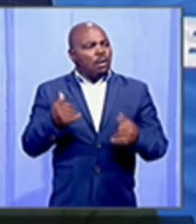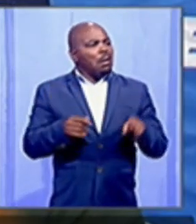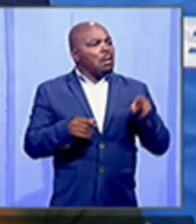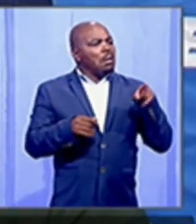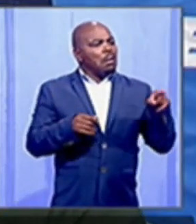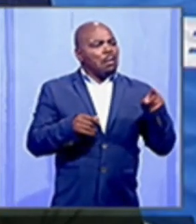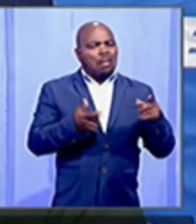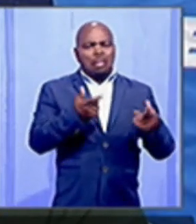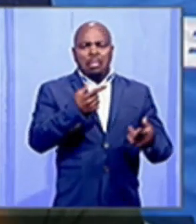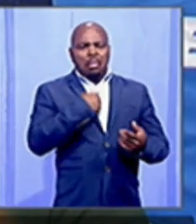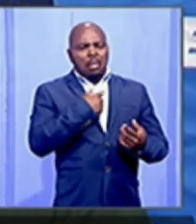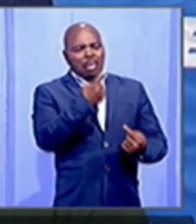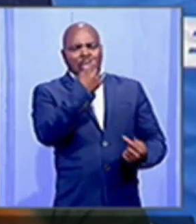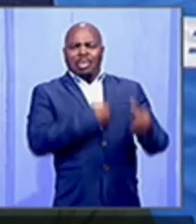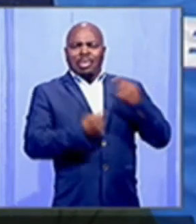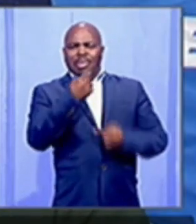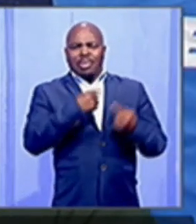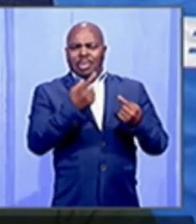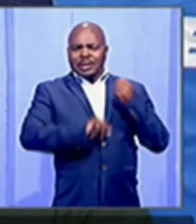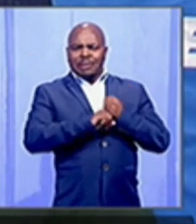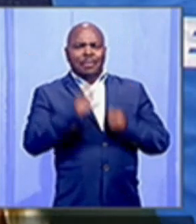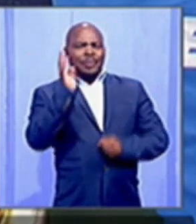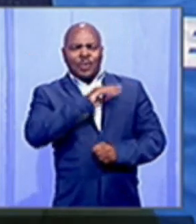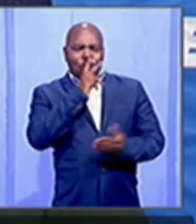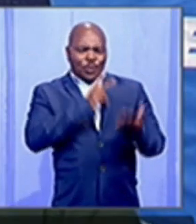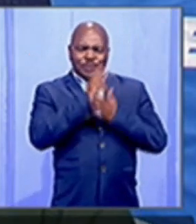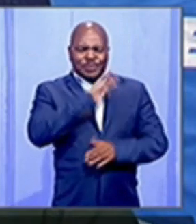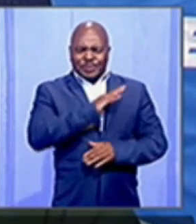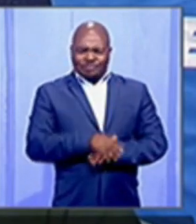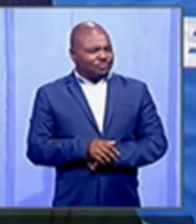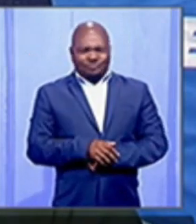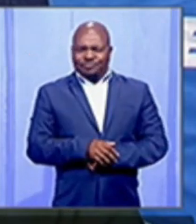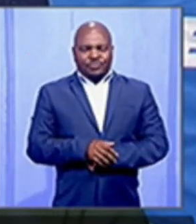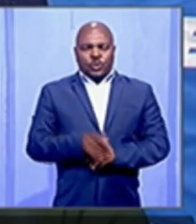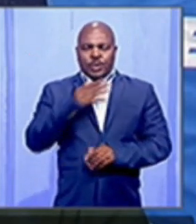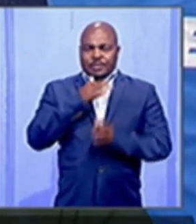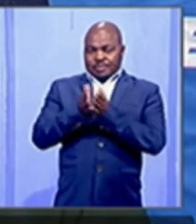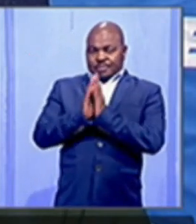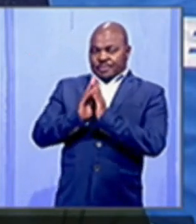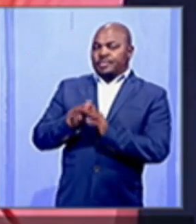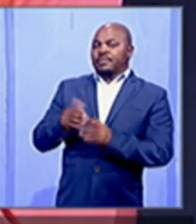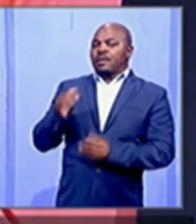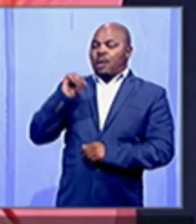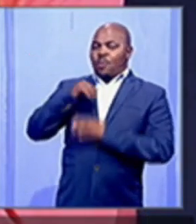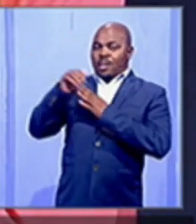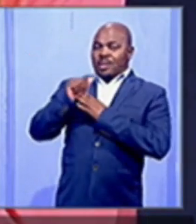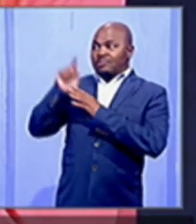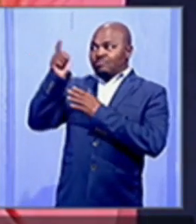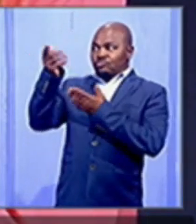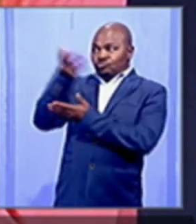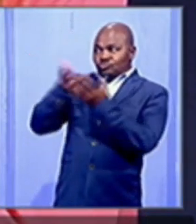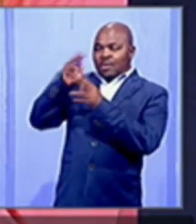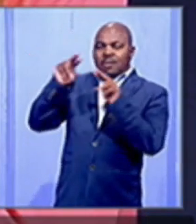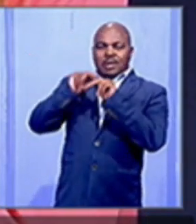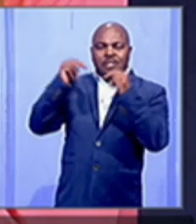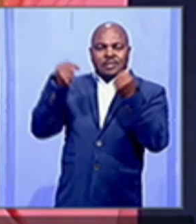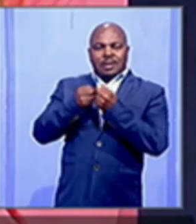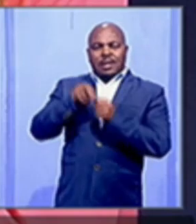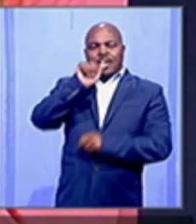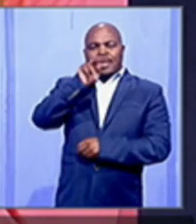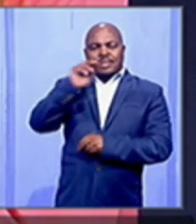we are being met with hostility. We are being met with dishonesty. And this is the conversation that we have asked that our leader have with the national leadership of the